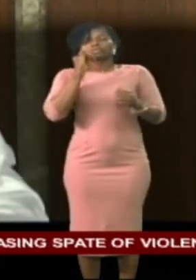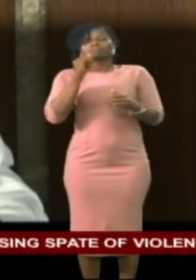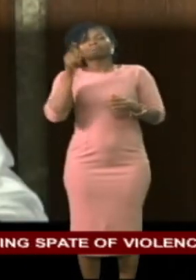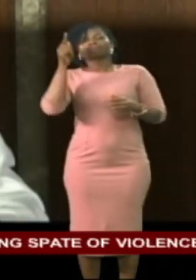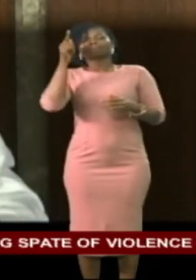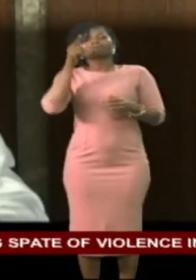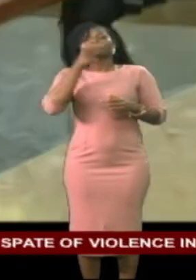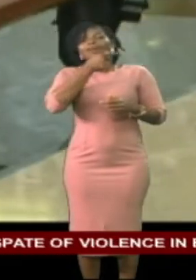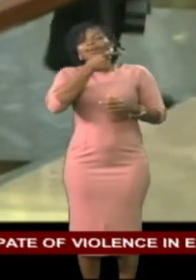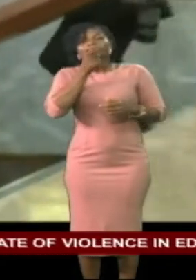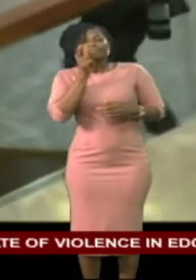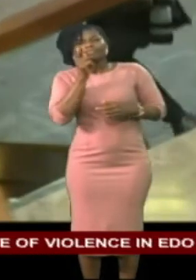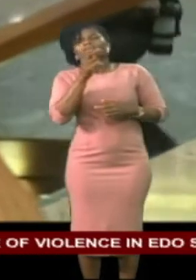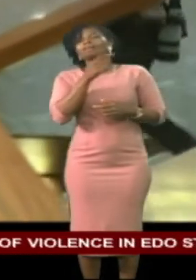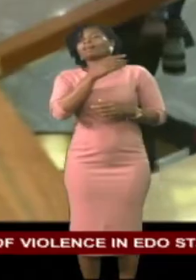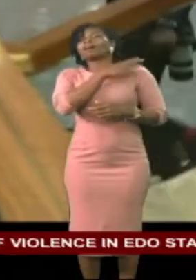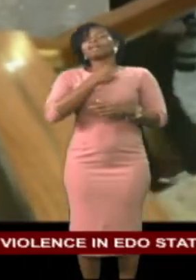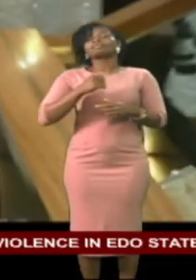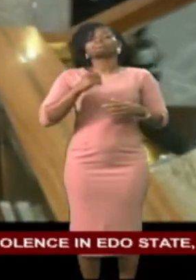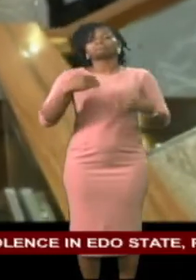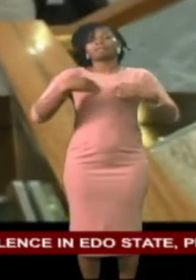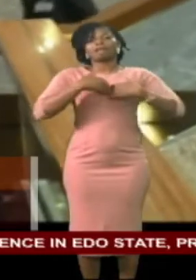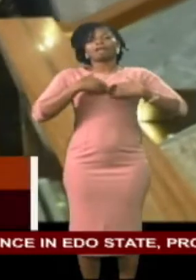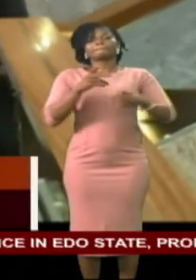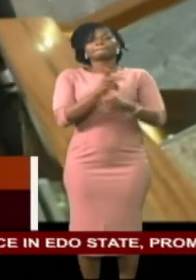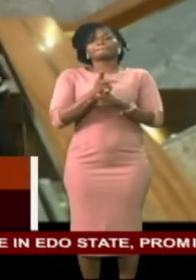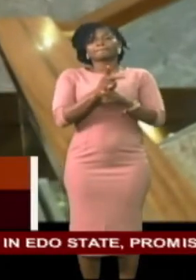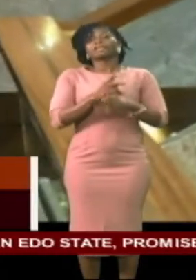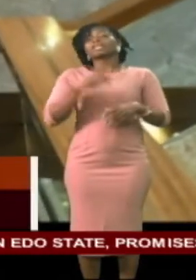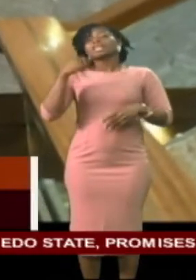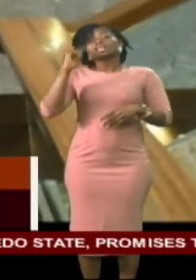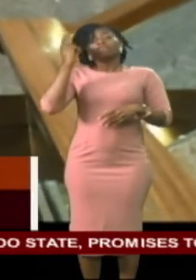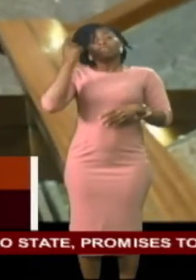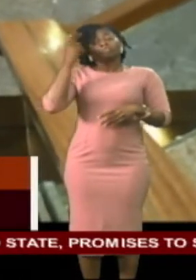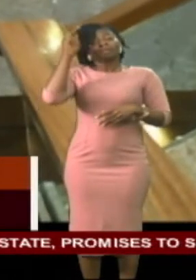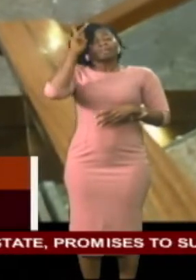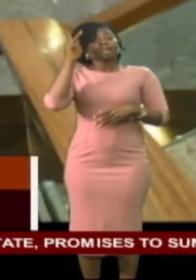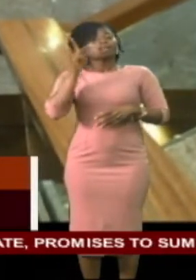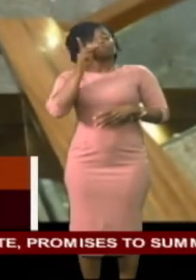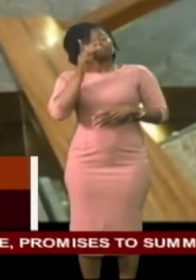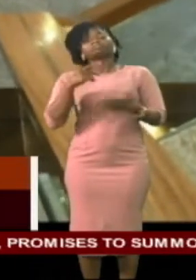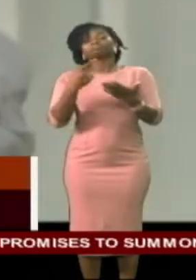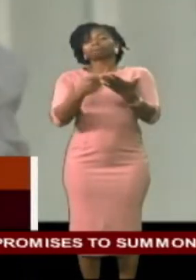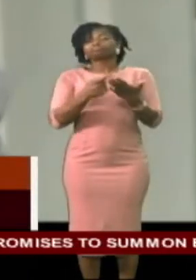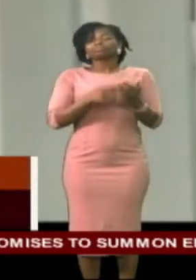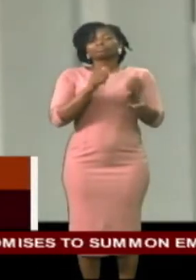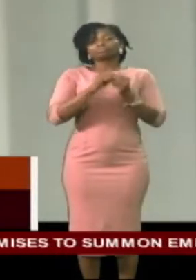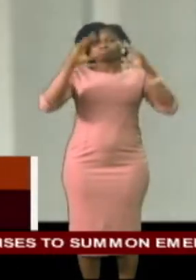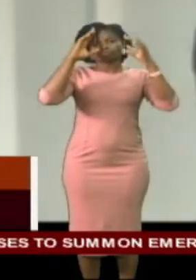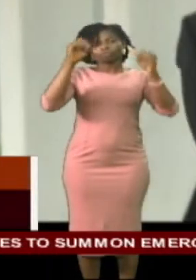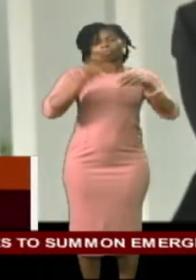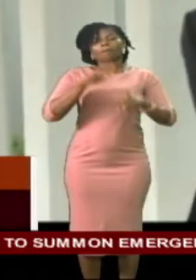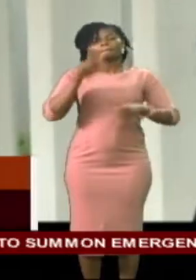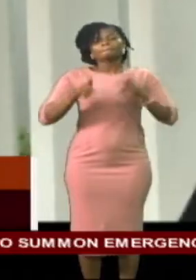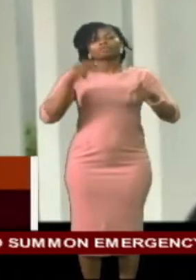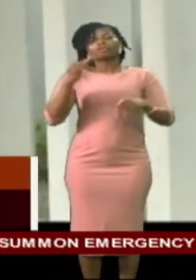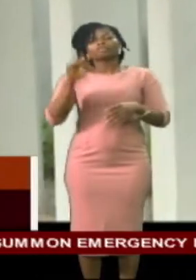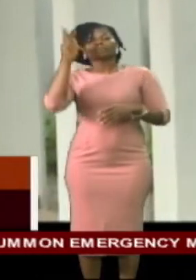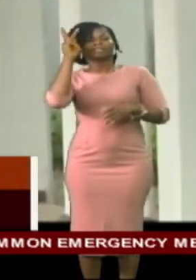and livestock. Governor Masari used the opportunity to felicitate with the president on behalf of the people of Katsina State on the